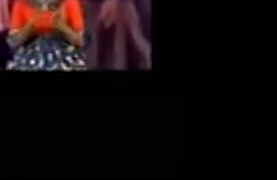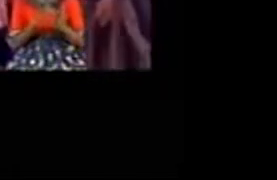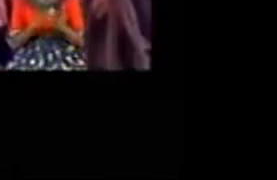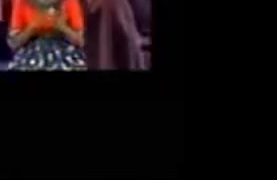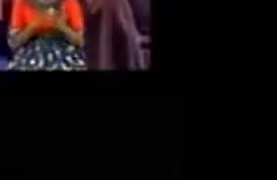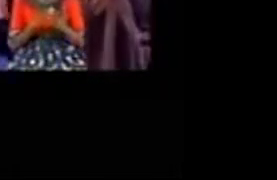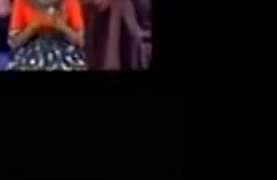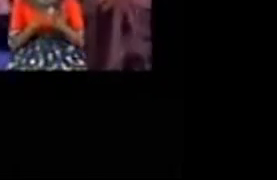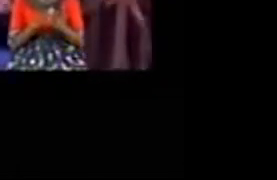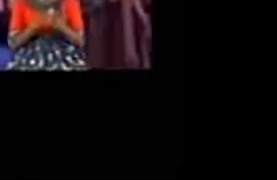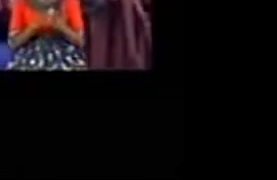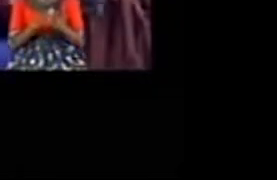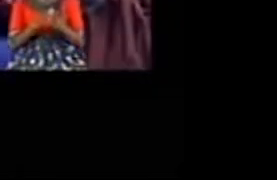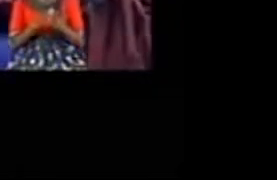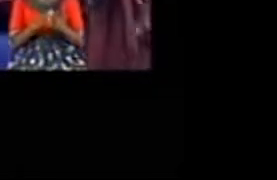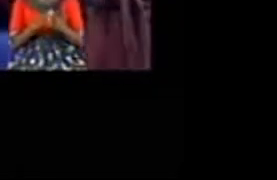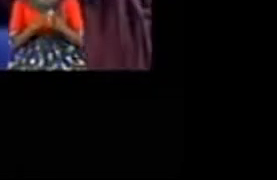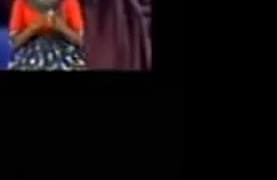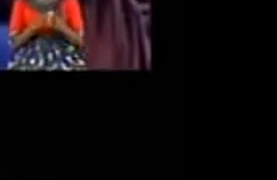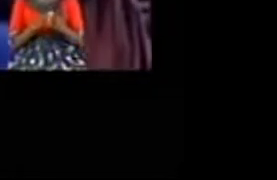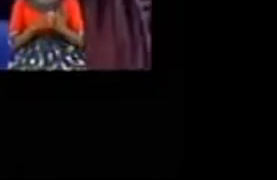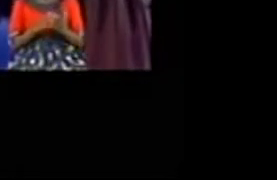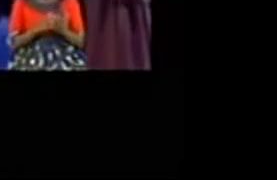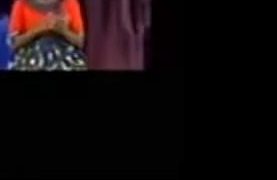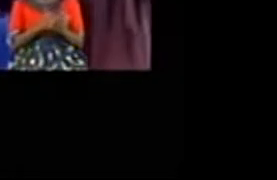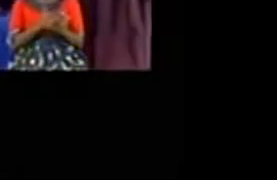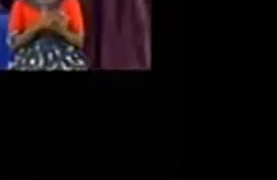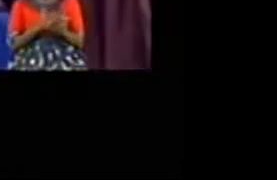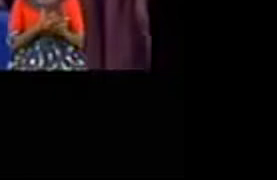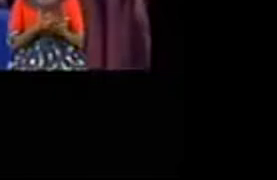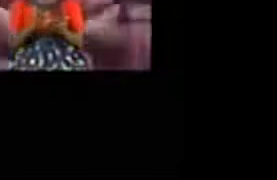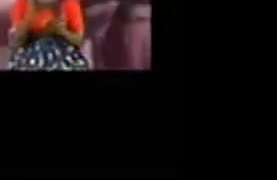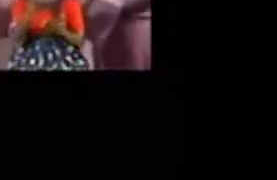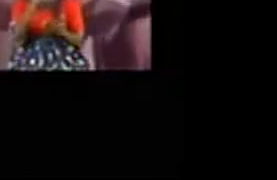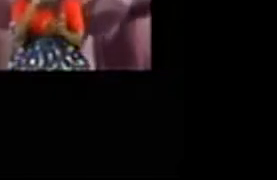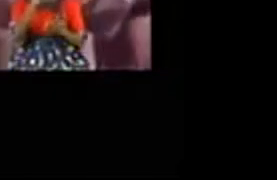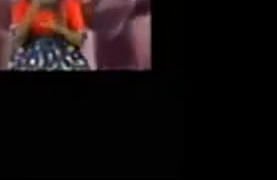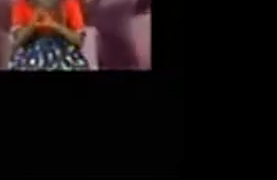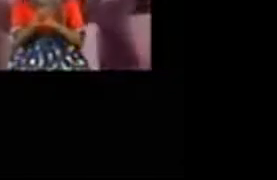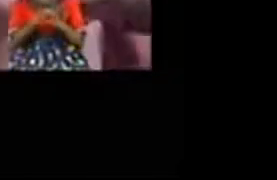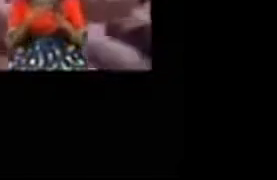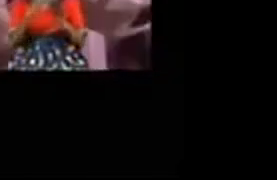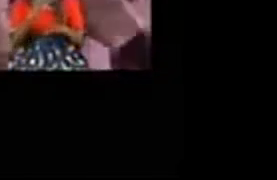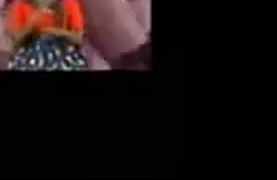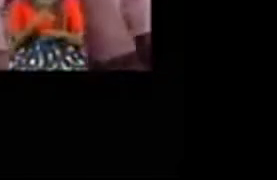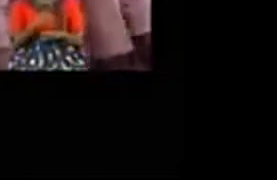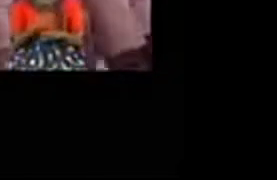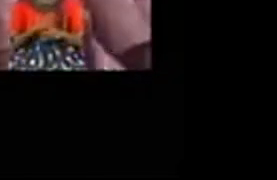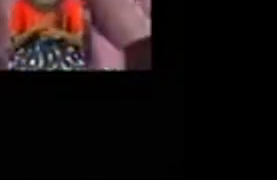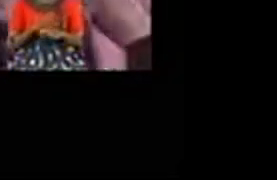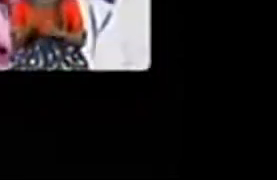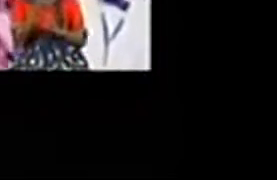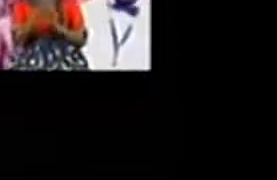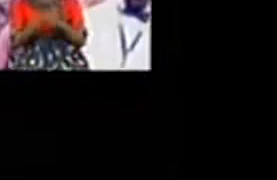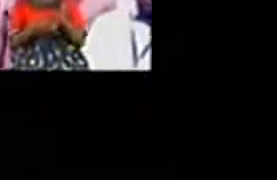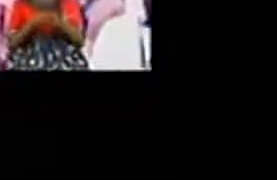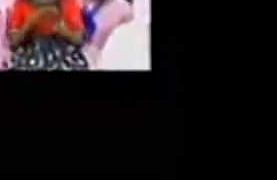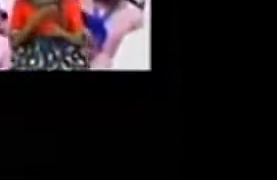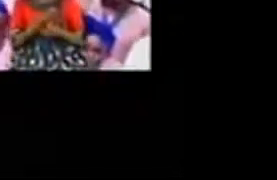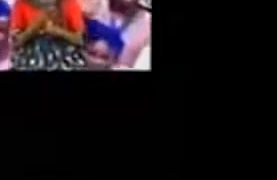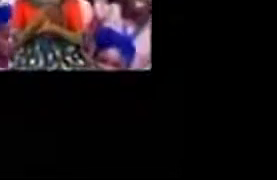hard when we call upon his name. There is freedom. So